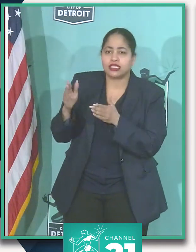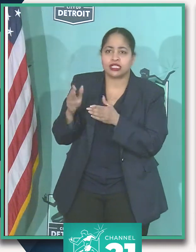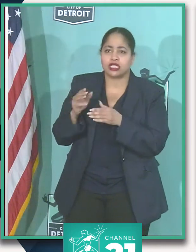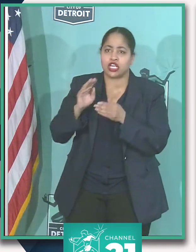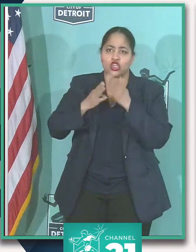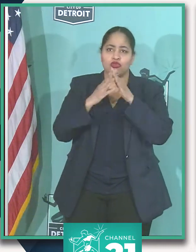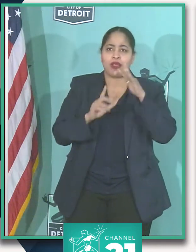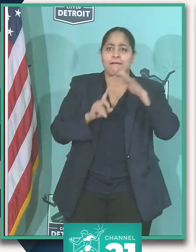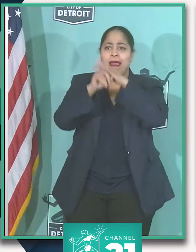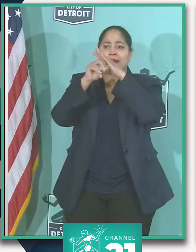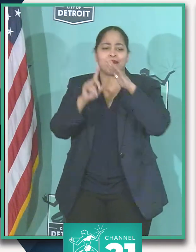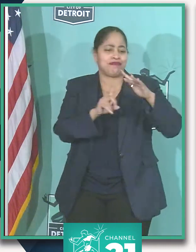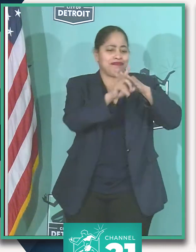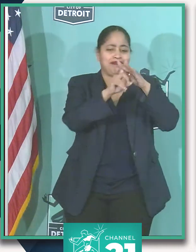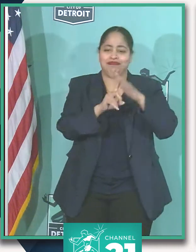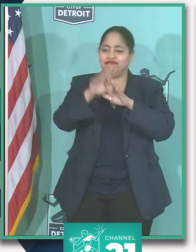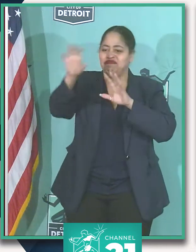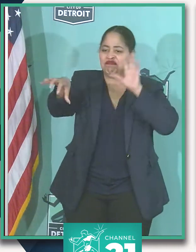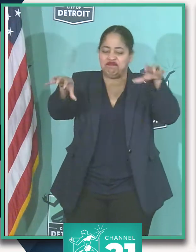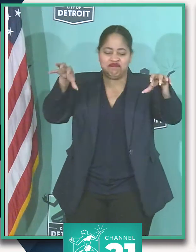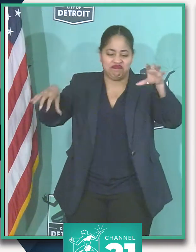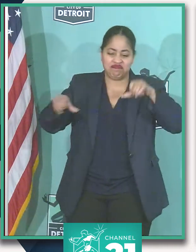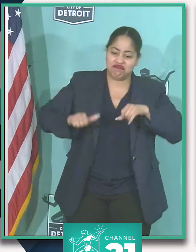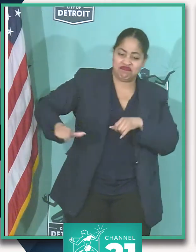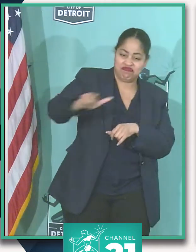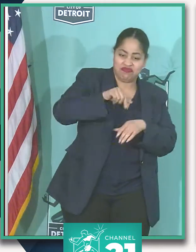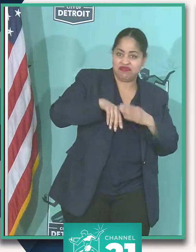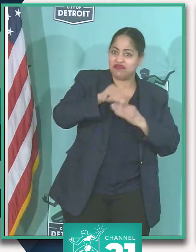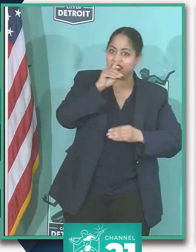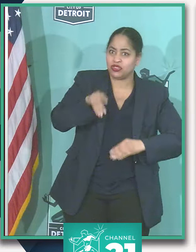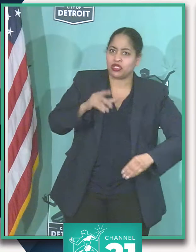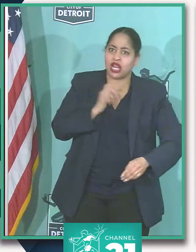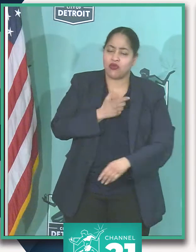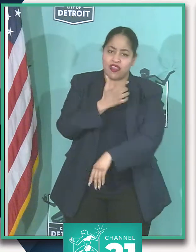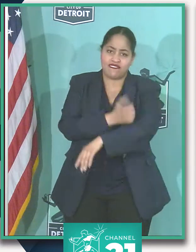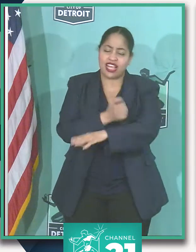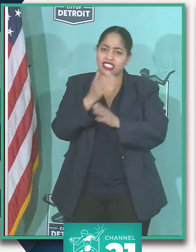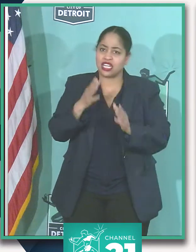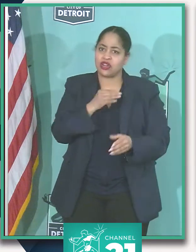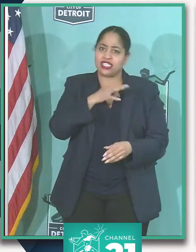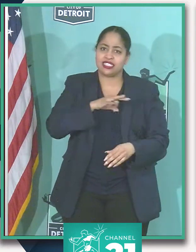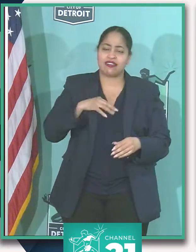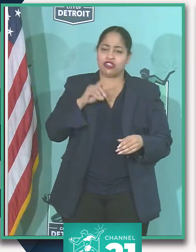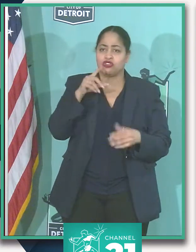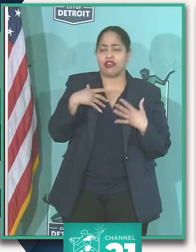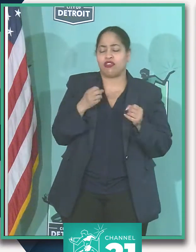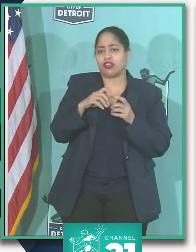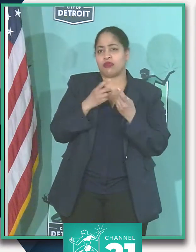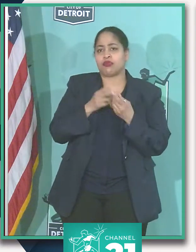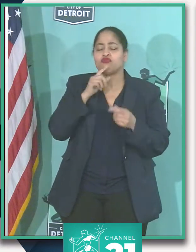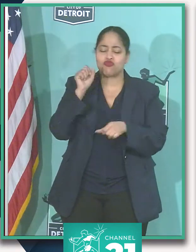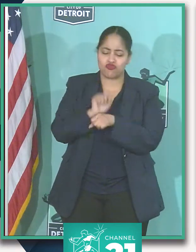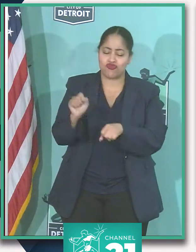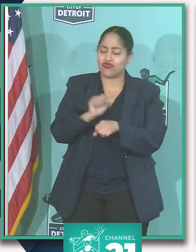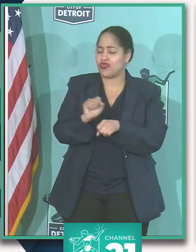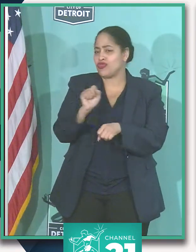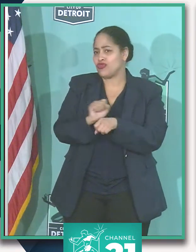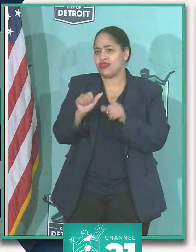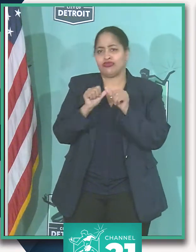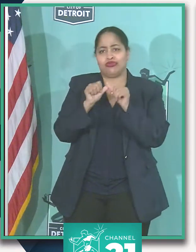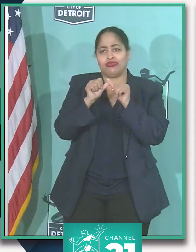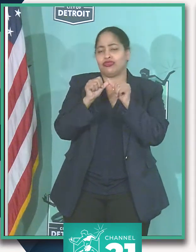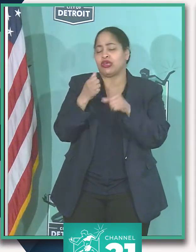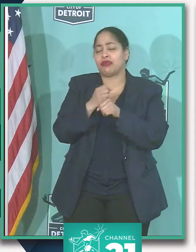pop-ups all across the city, our vaccinators and staff at the Detroit Health Department who have worked tirelessly to make sure that our